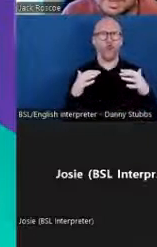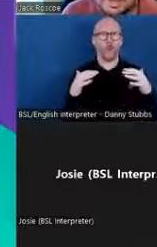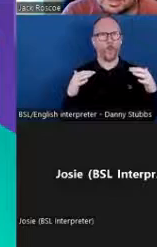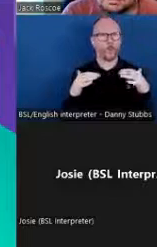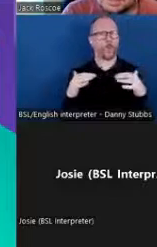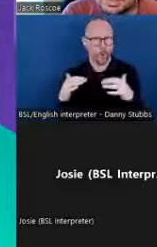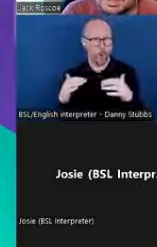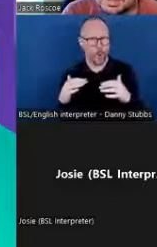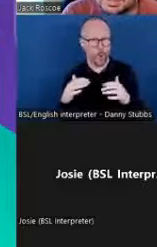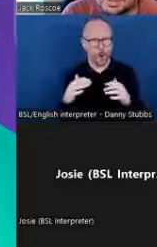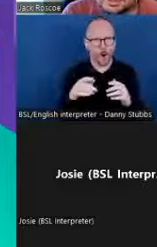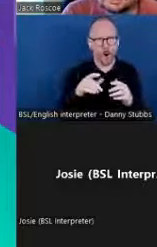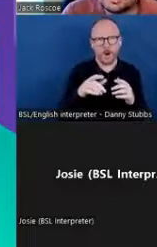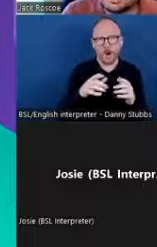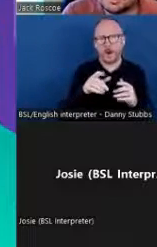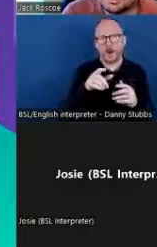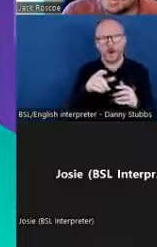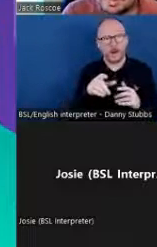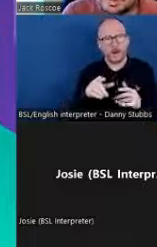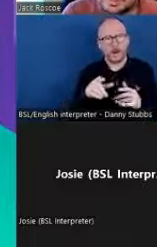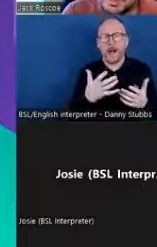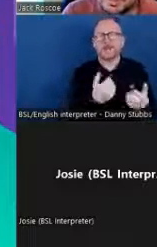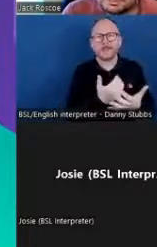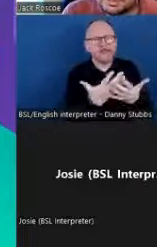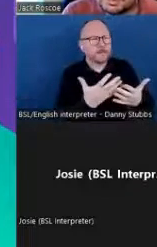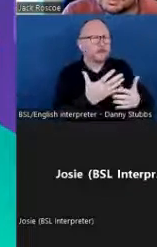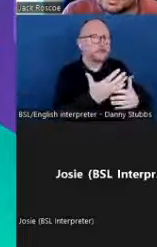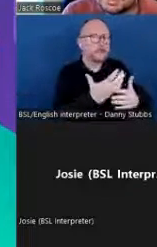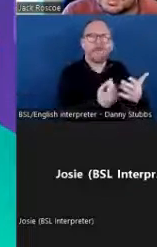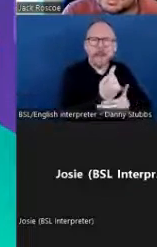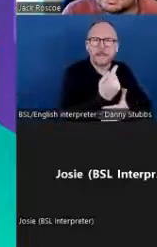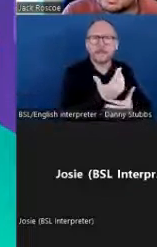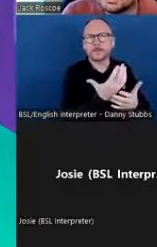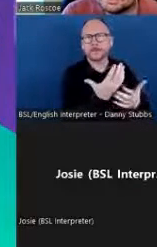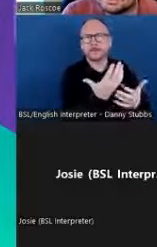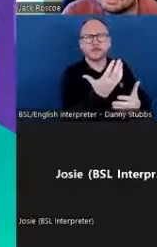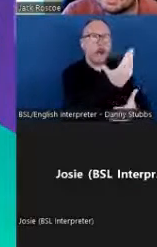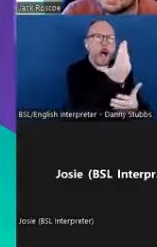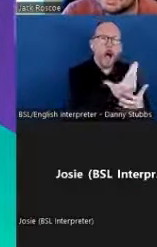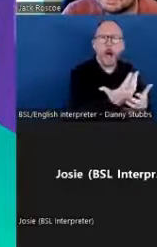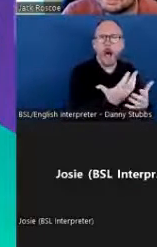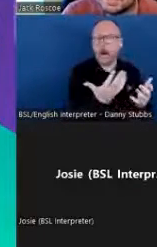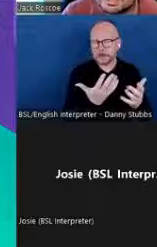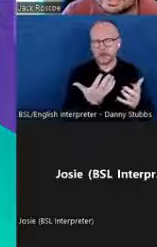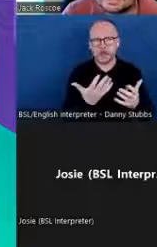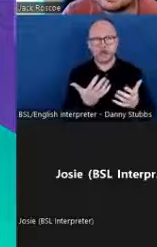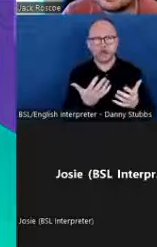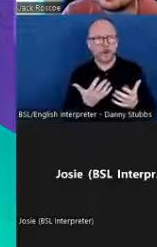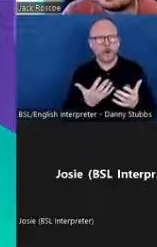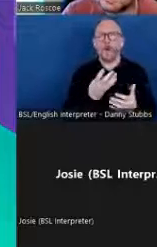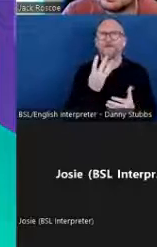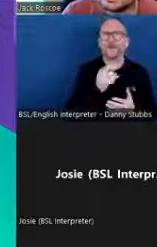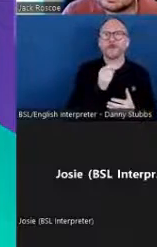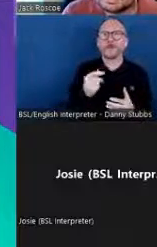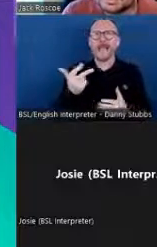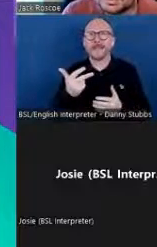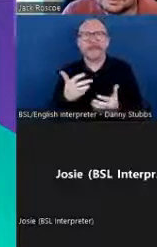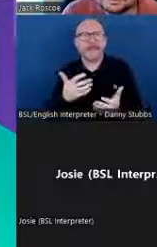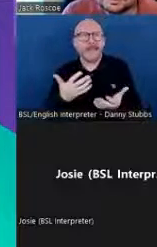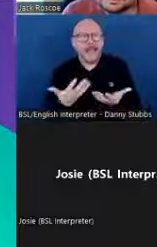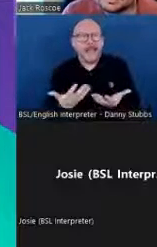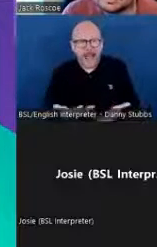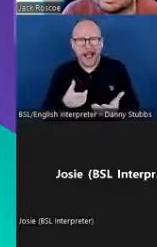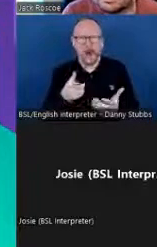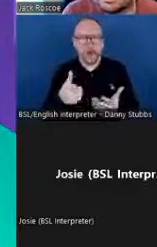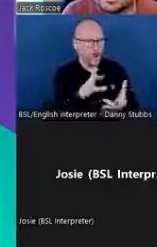organised, and 1418 now formed to steer it, working alongside a huge array of partner organisations and creative individuals.